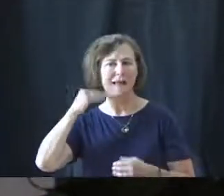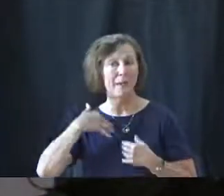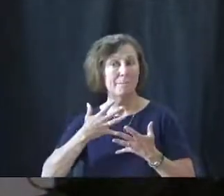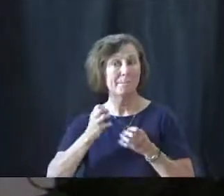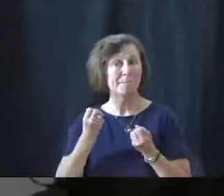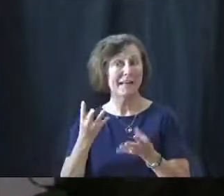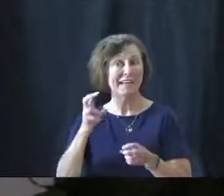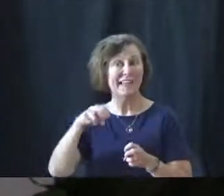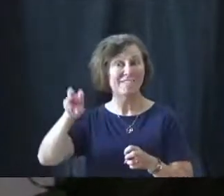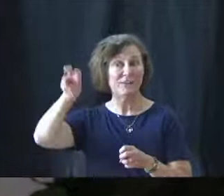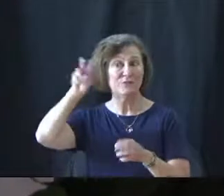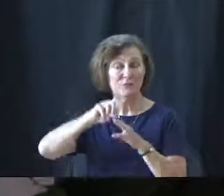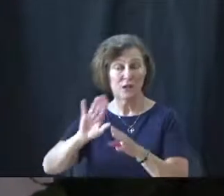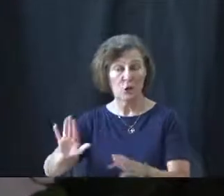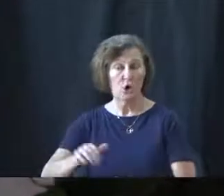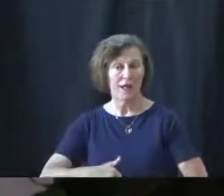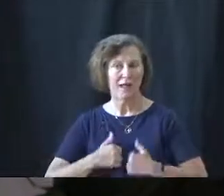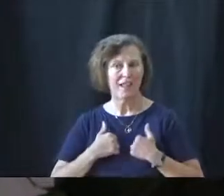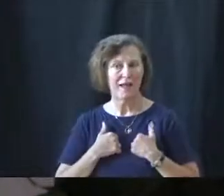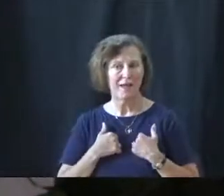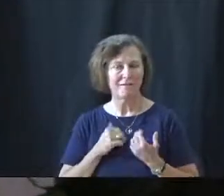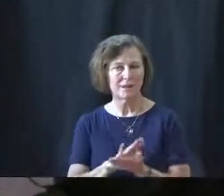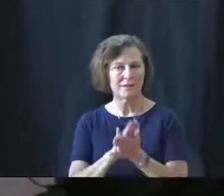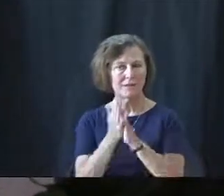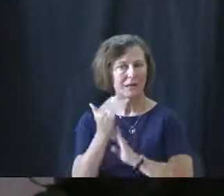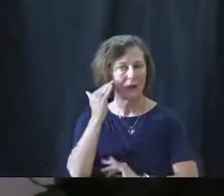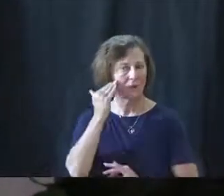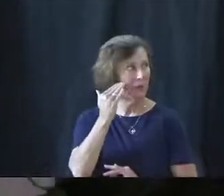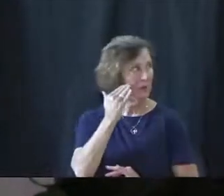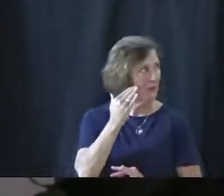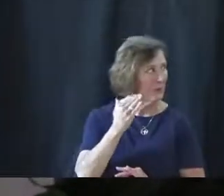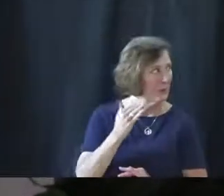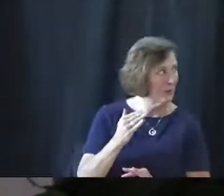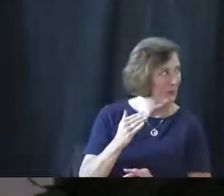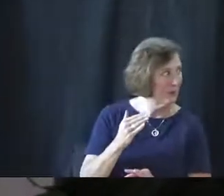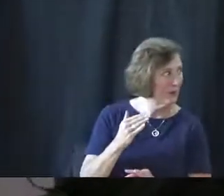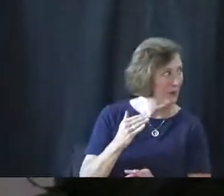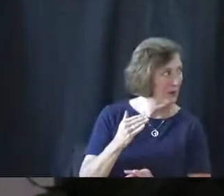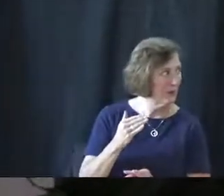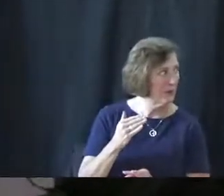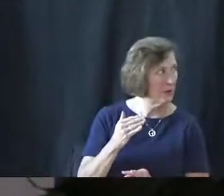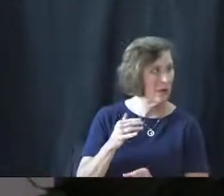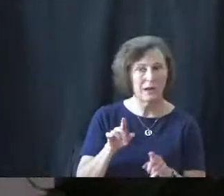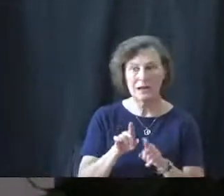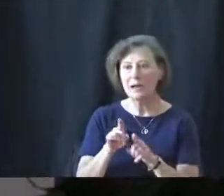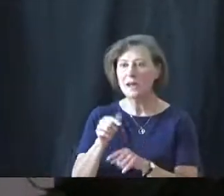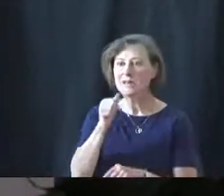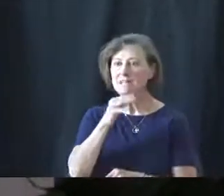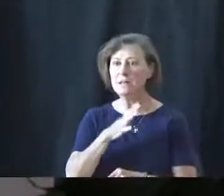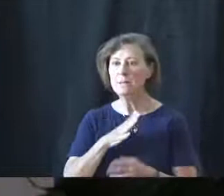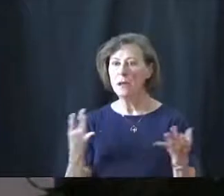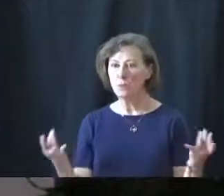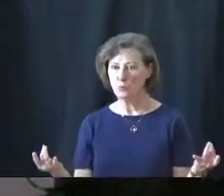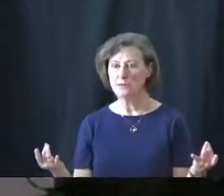life, eventually became known as a female Buddha.